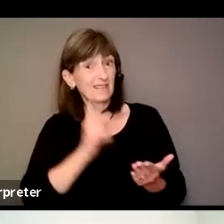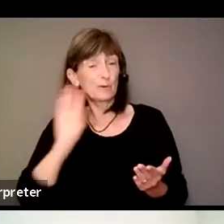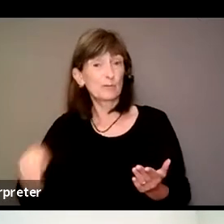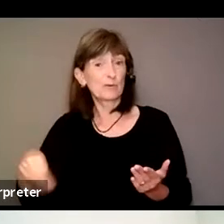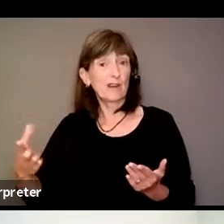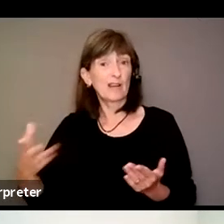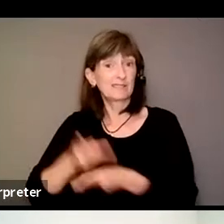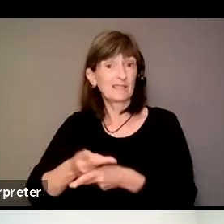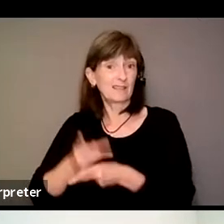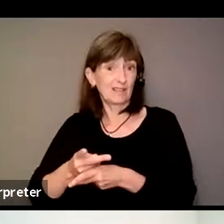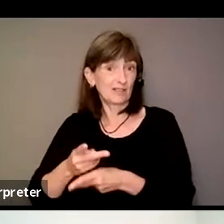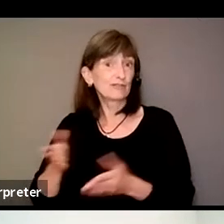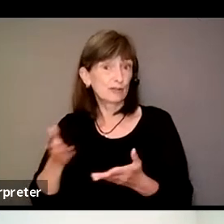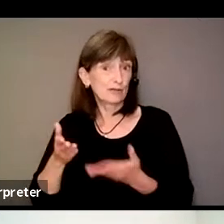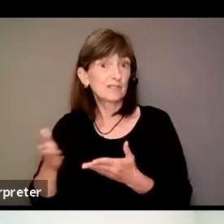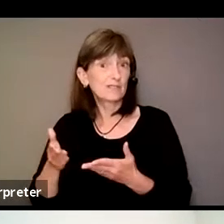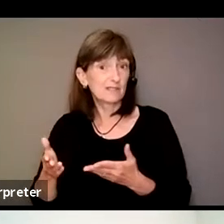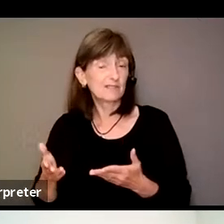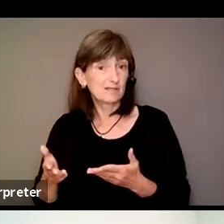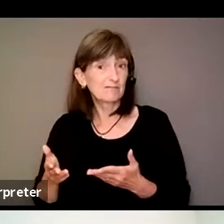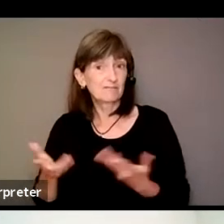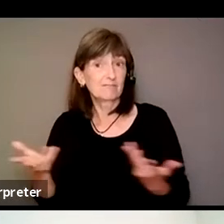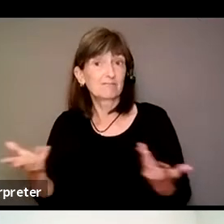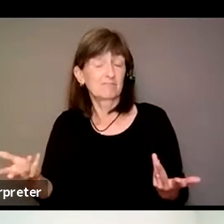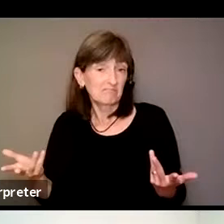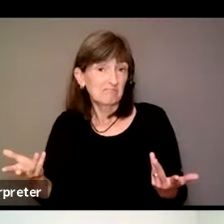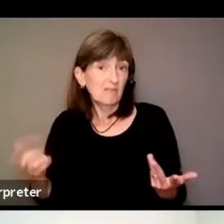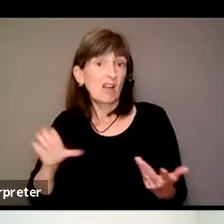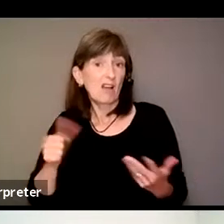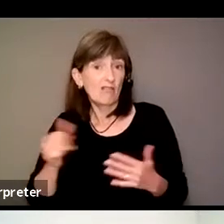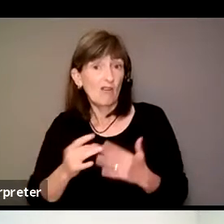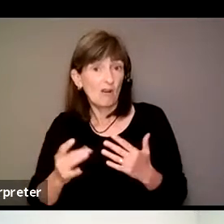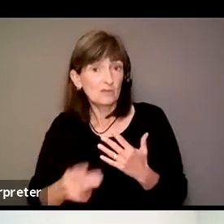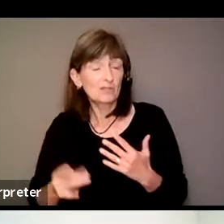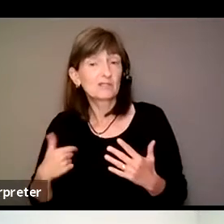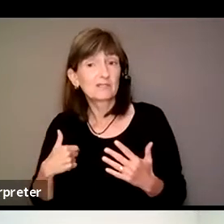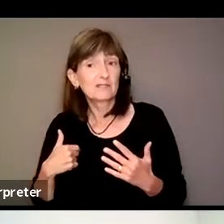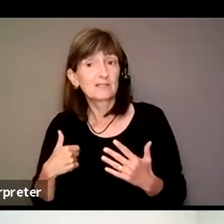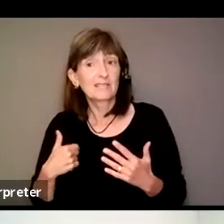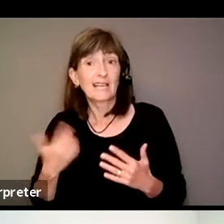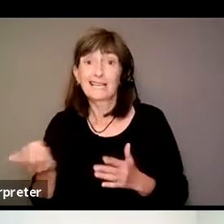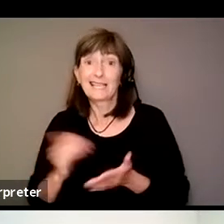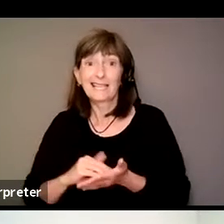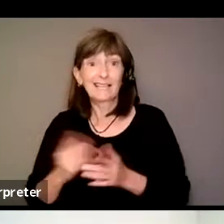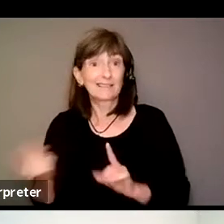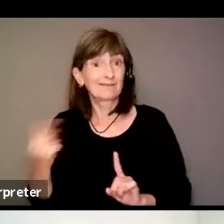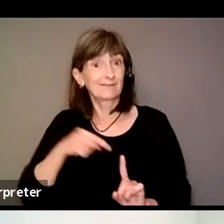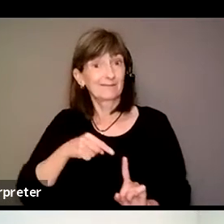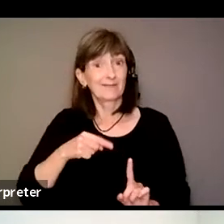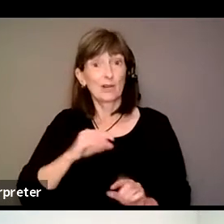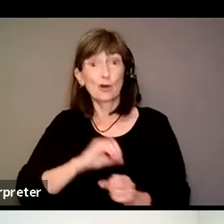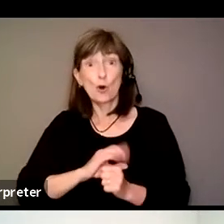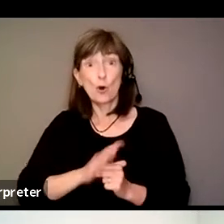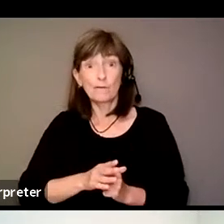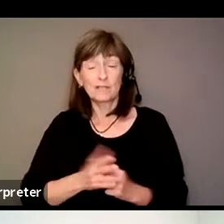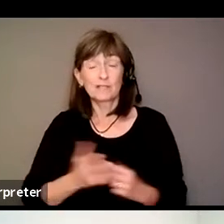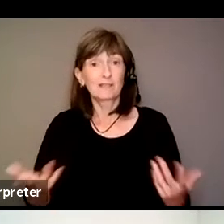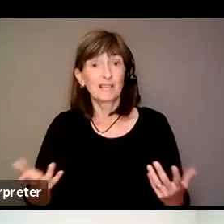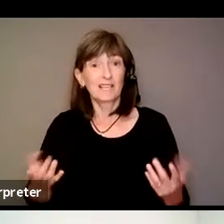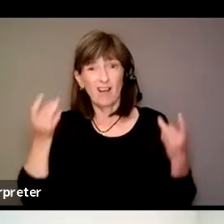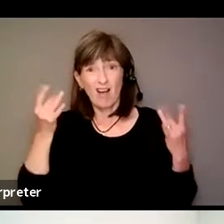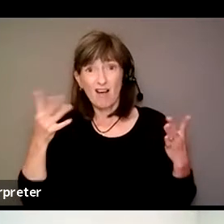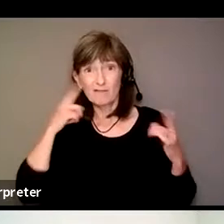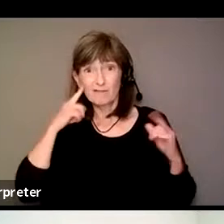services for women to attend council meetings. Again, just to bring it back to COVID, I mean, as horrible as COVID was to